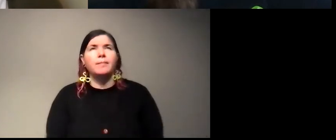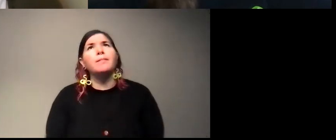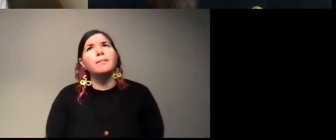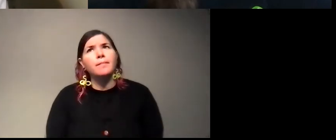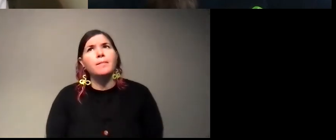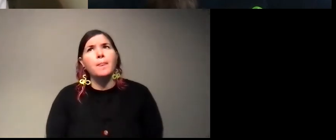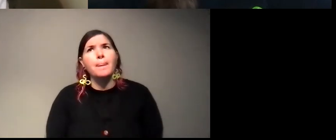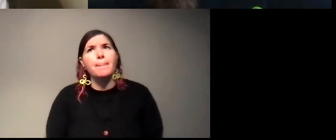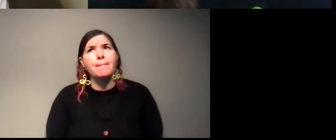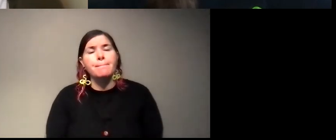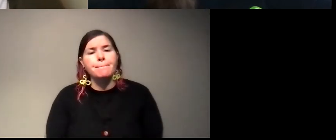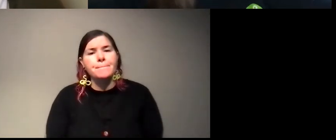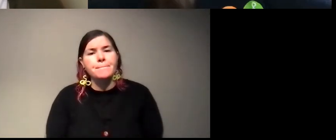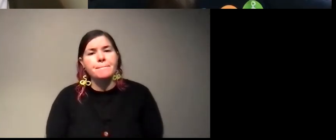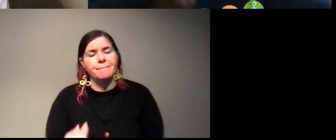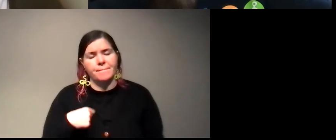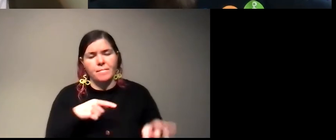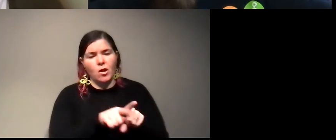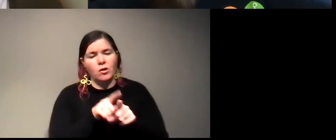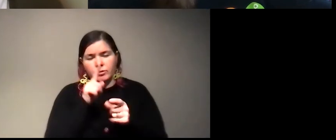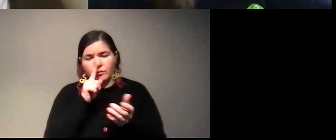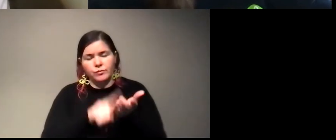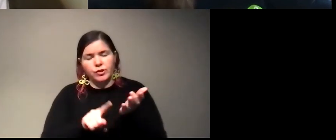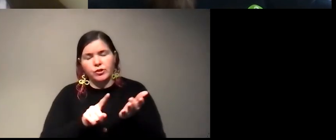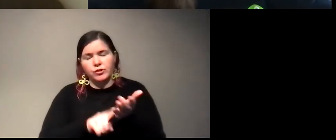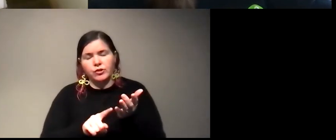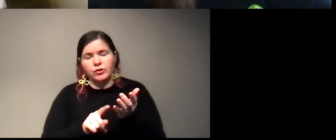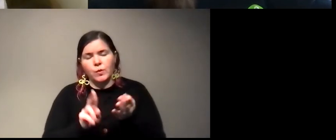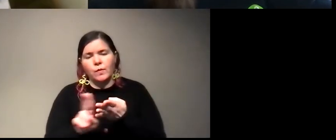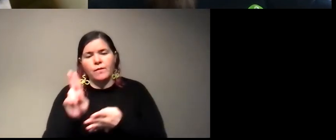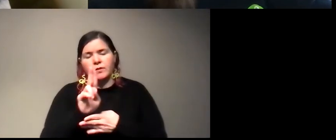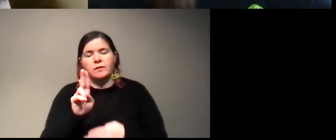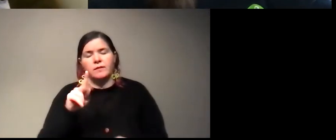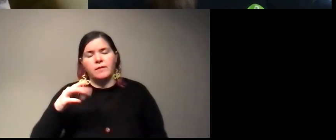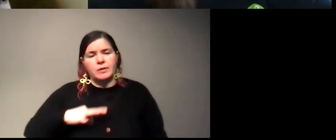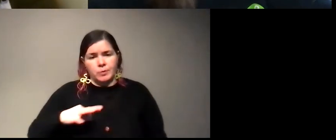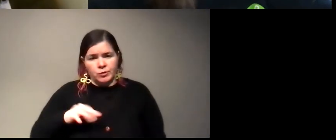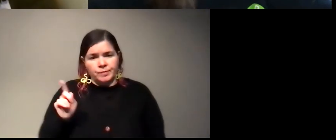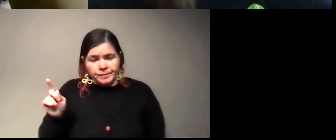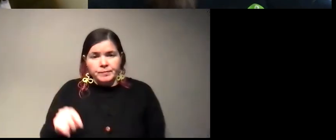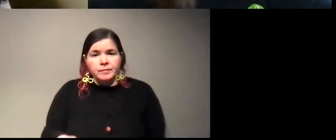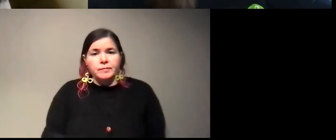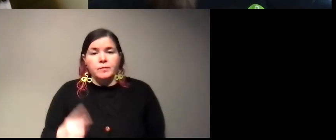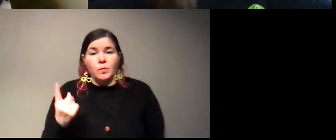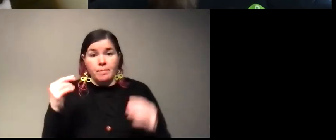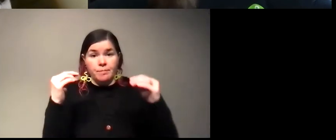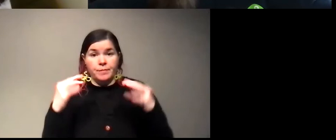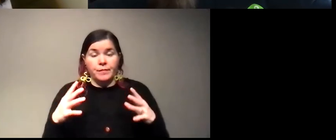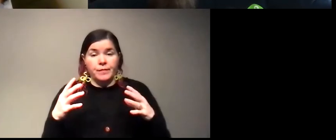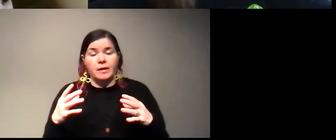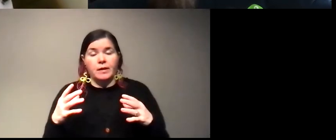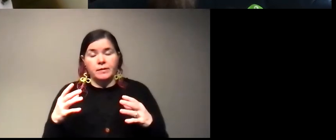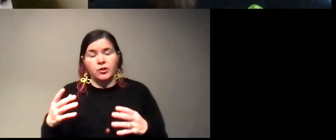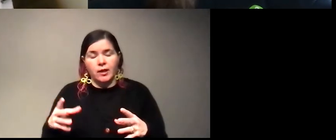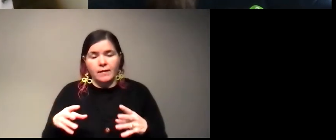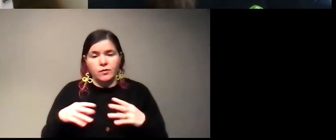So I also did research as an undergrad. So when I was at the University of Pittsburgh, one of the professors there took me under her